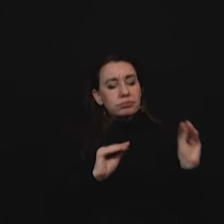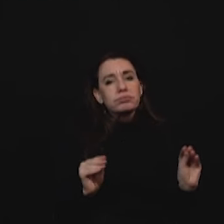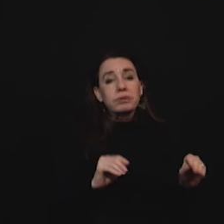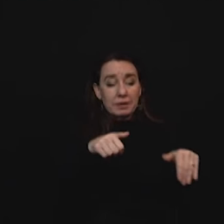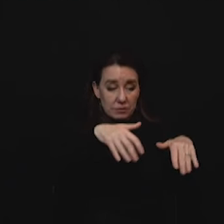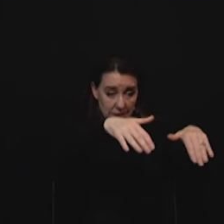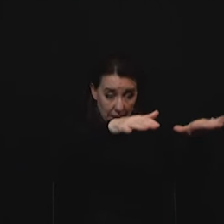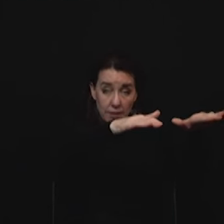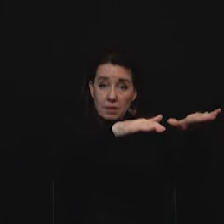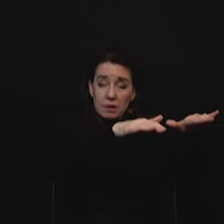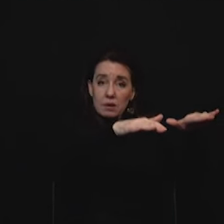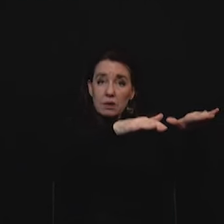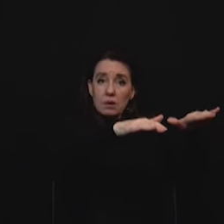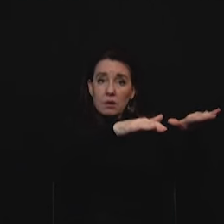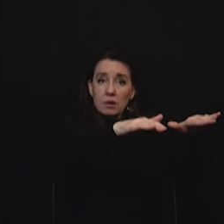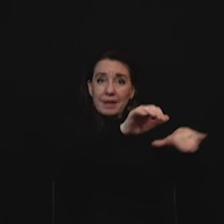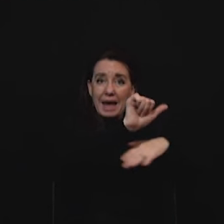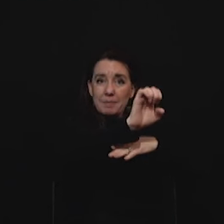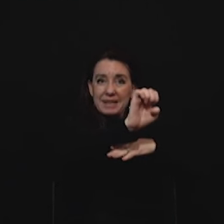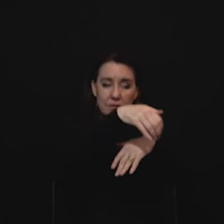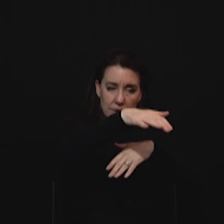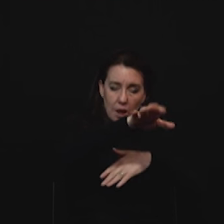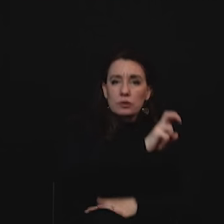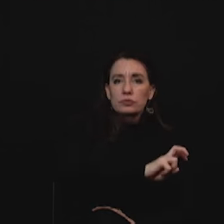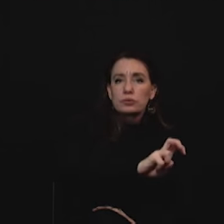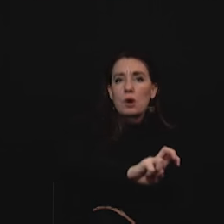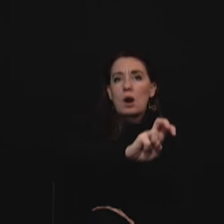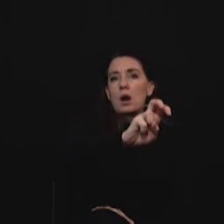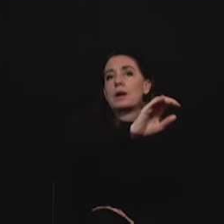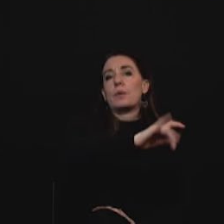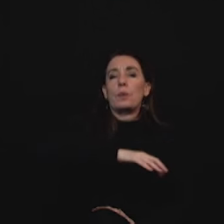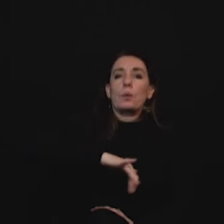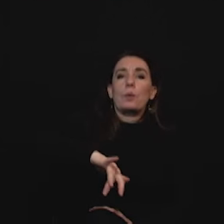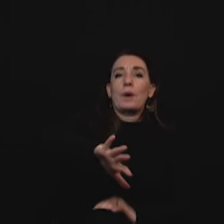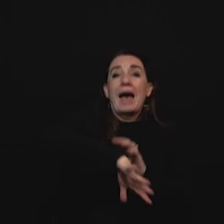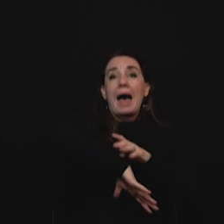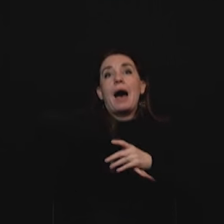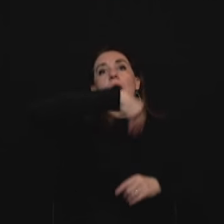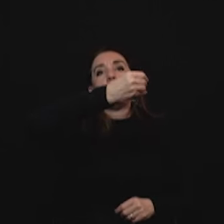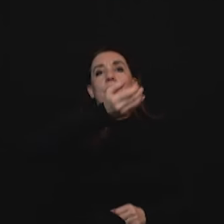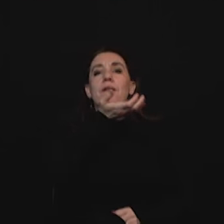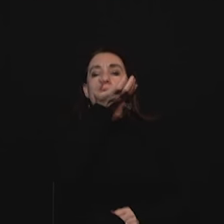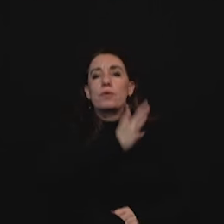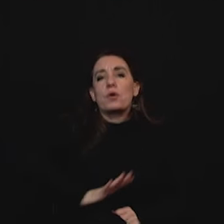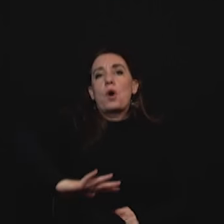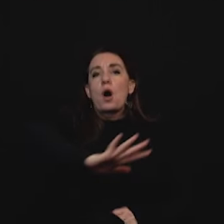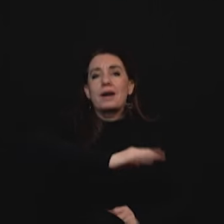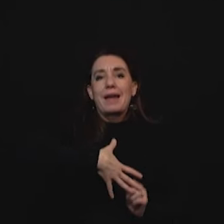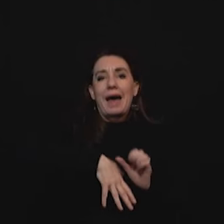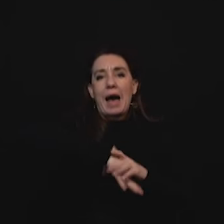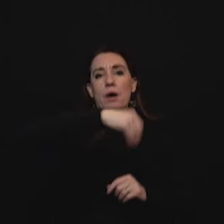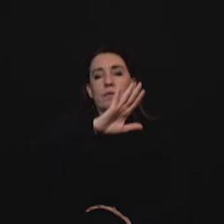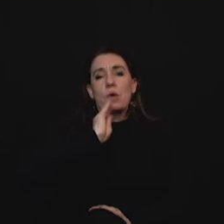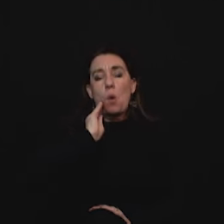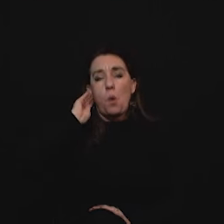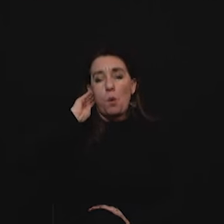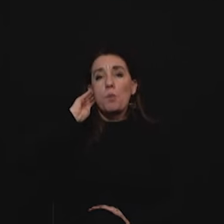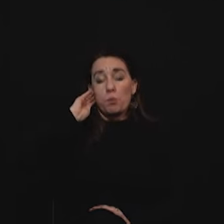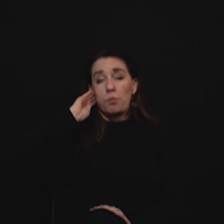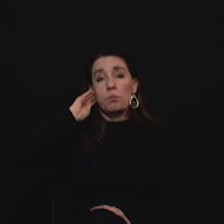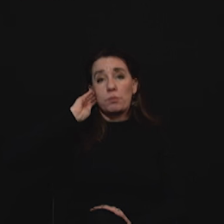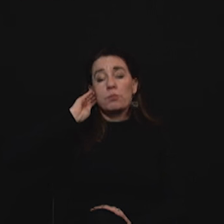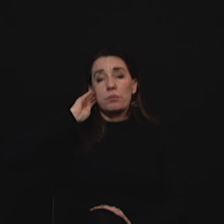sent them along on a long, long journey out of the garden, out of their home.